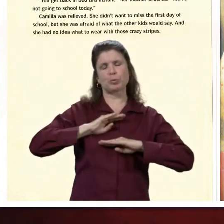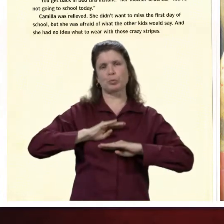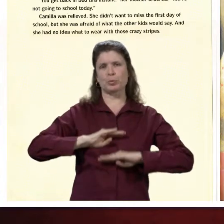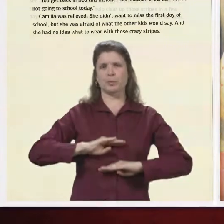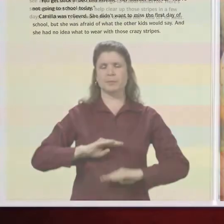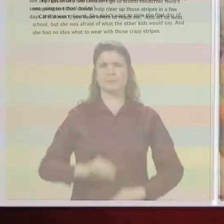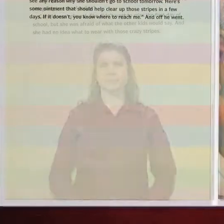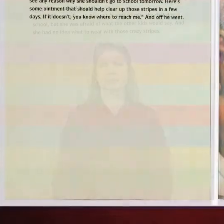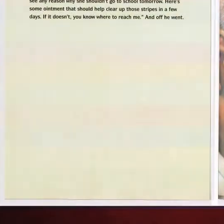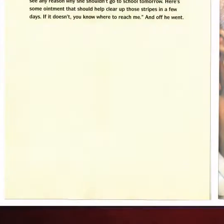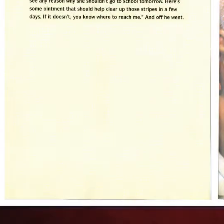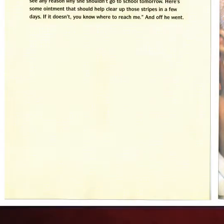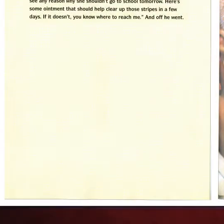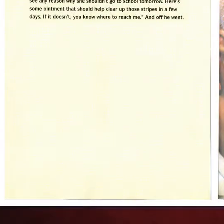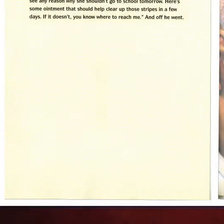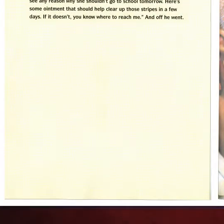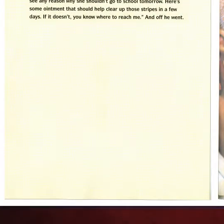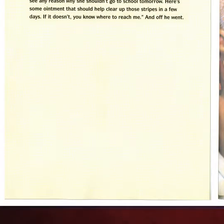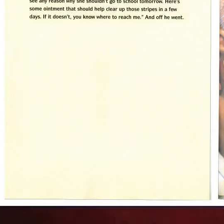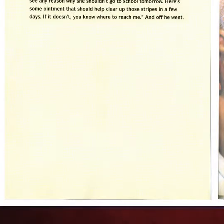crazy stripes.